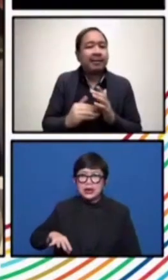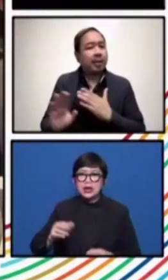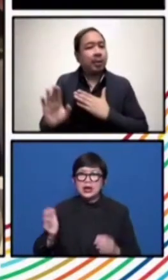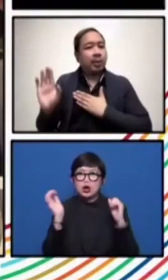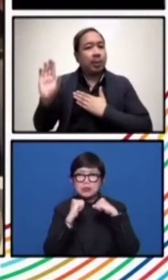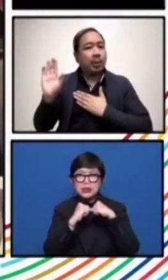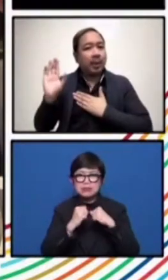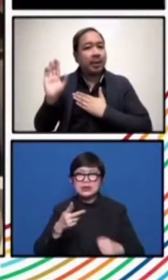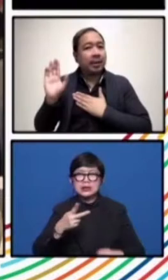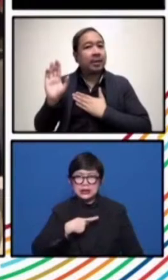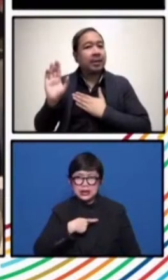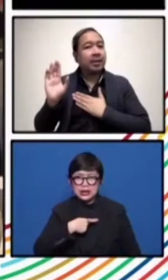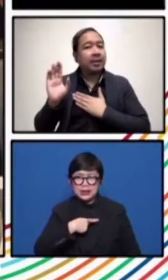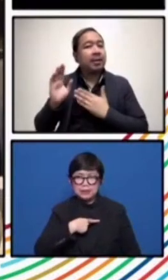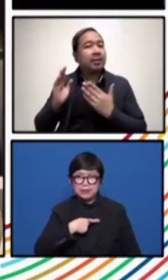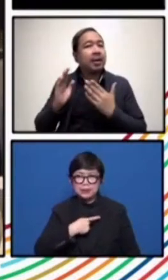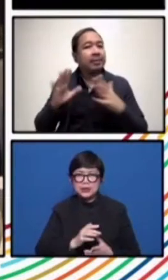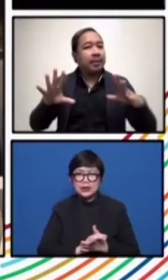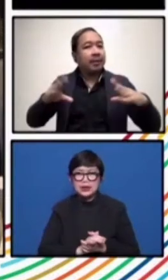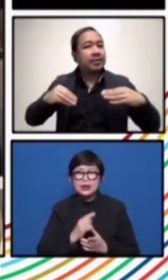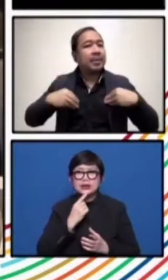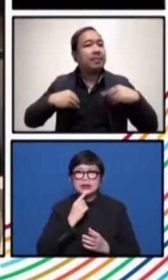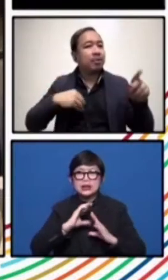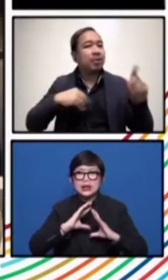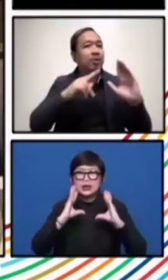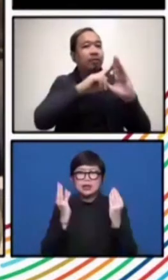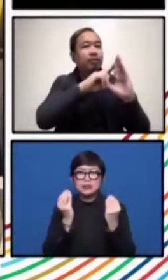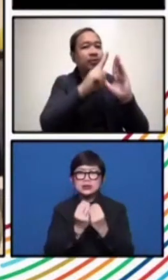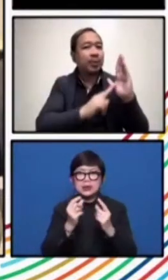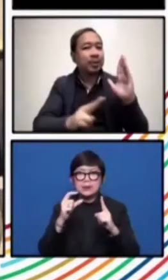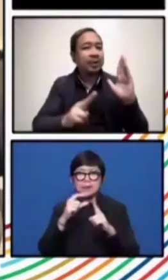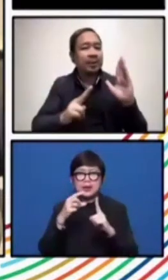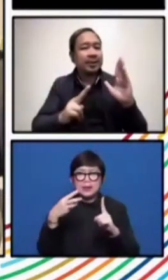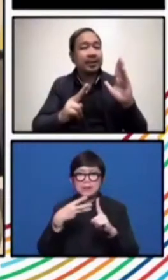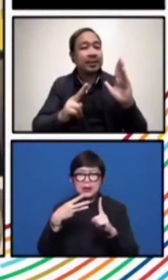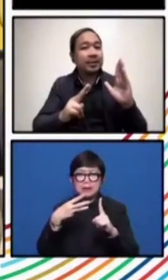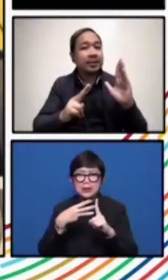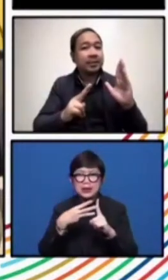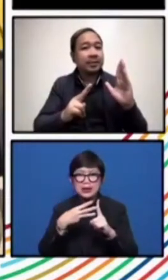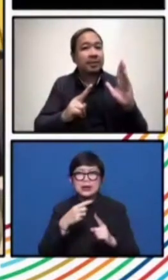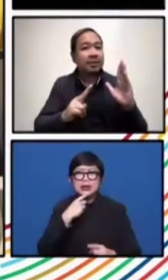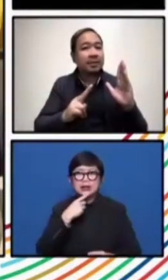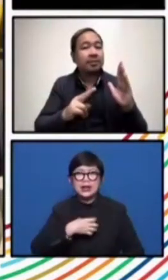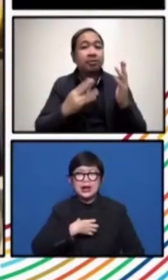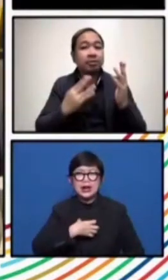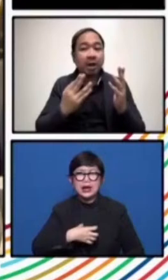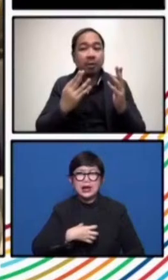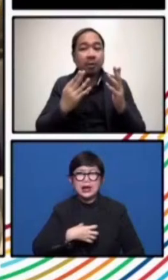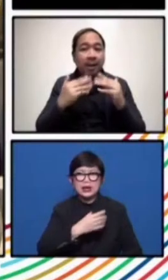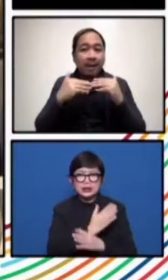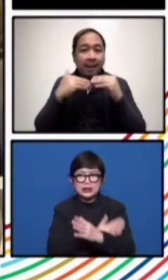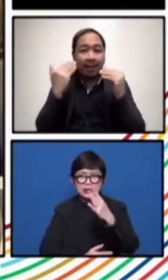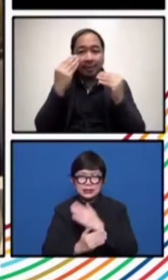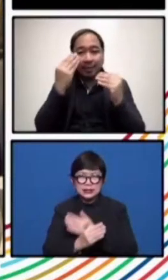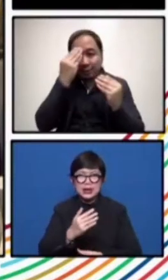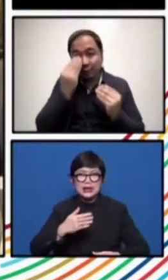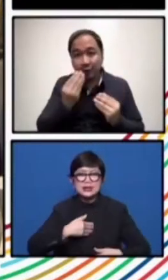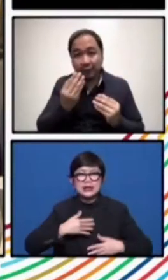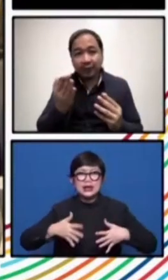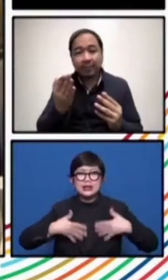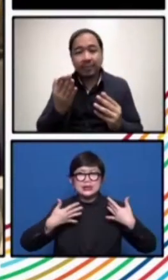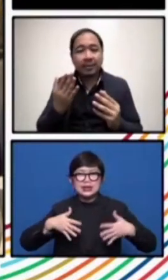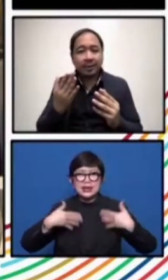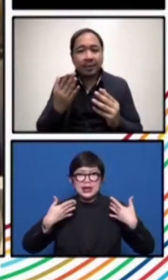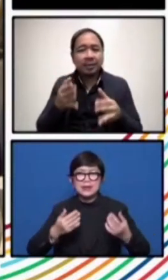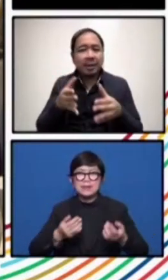the United Nations and convulsion under eye of the person with disability and his place to share some also our